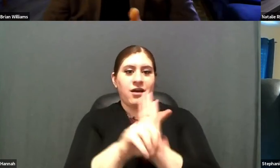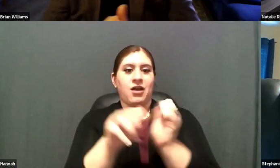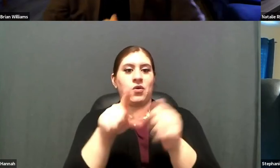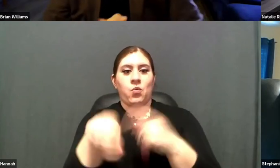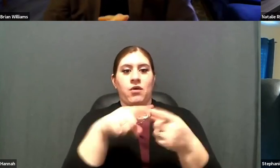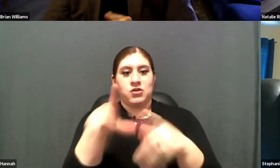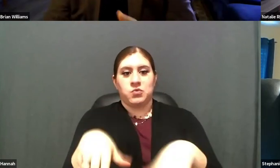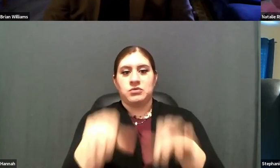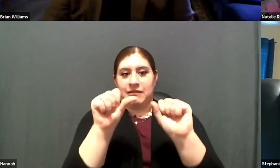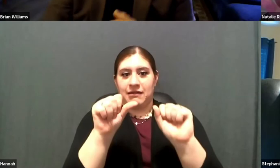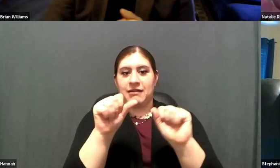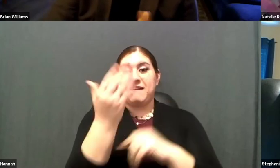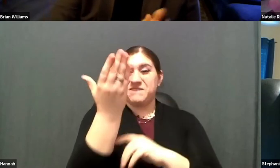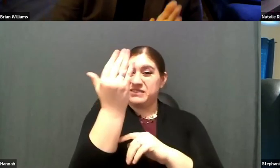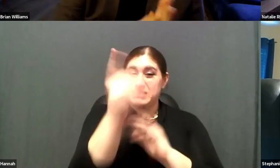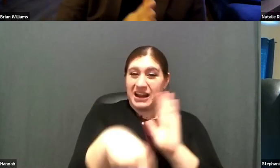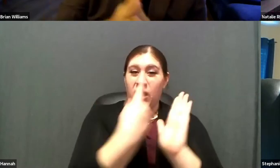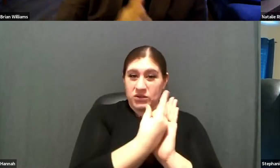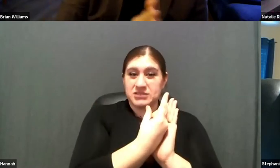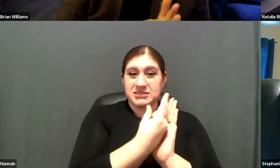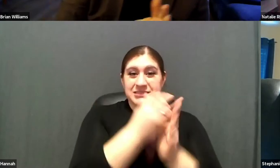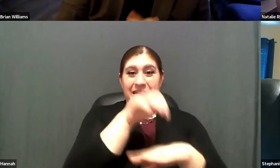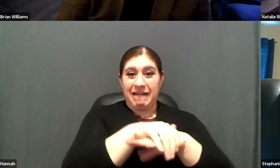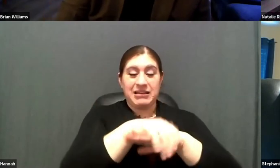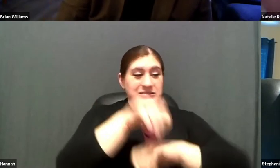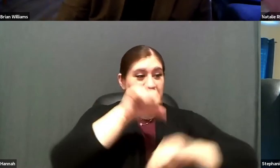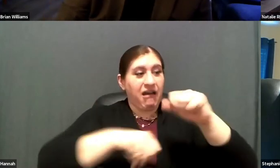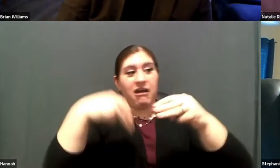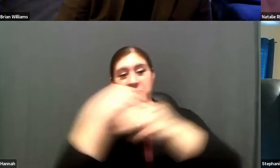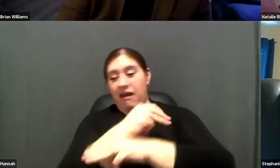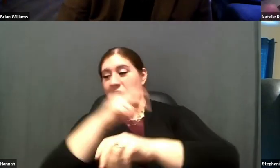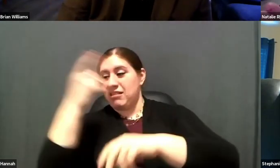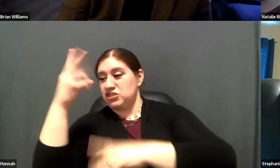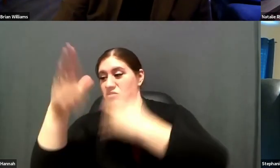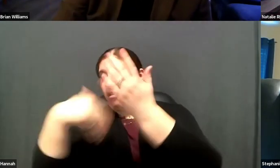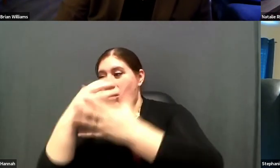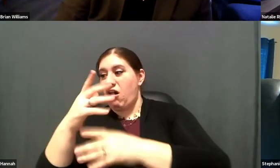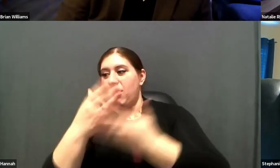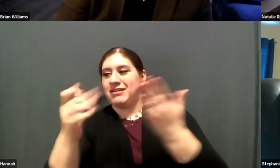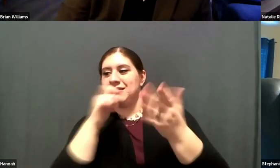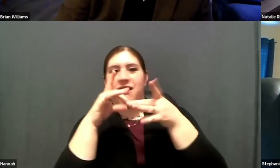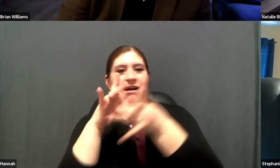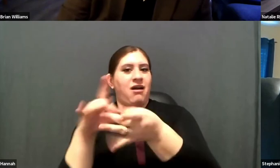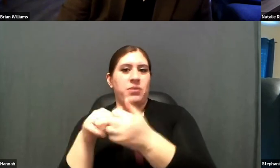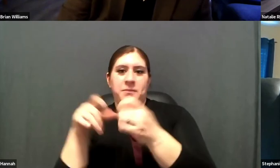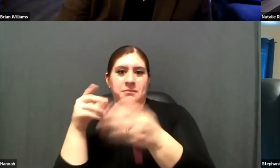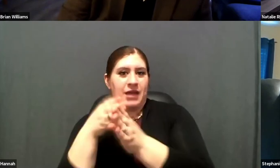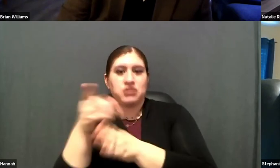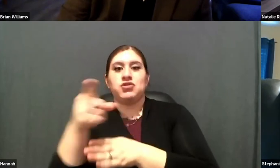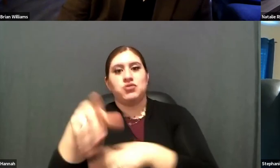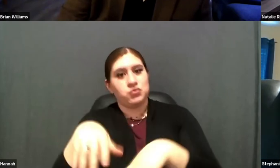taking 15 hours of English, science, math, history, all of the things that don't really go with your major. You are